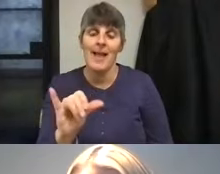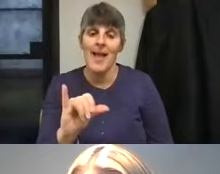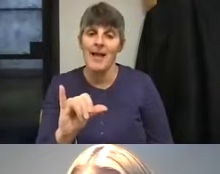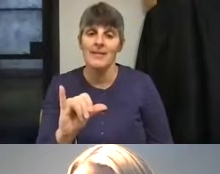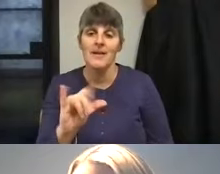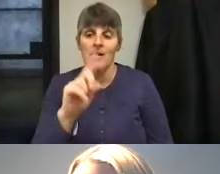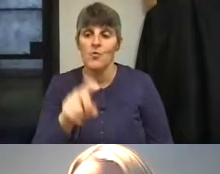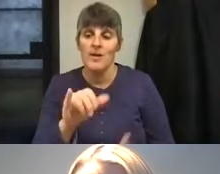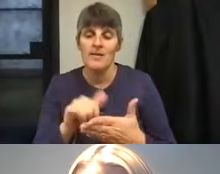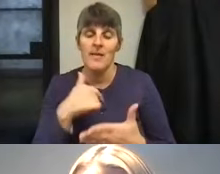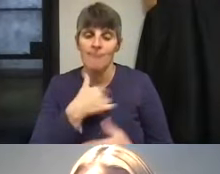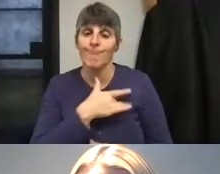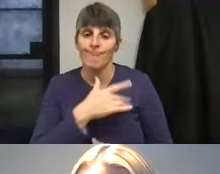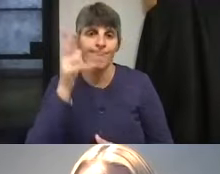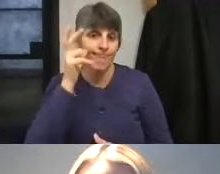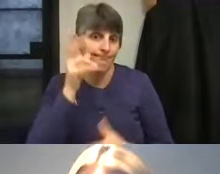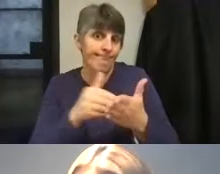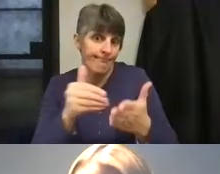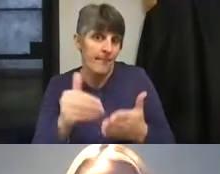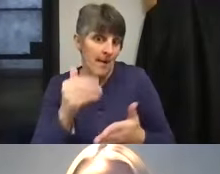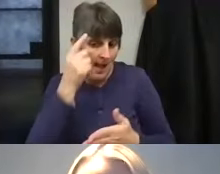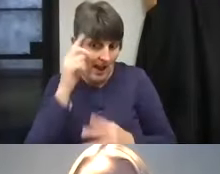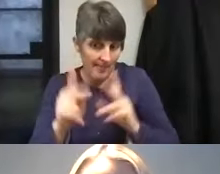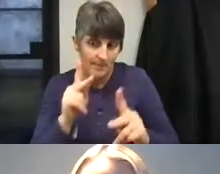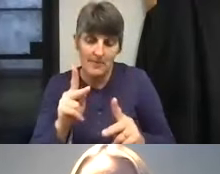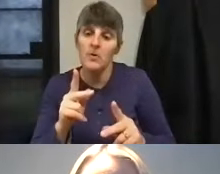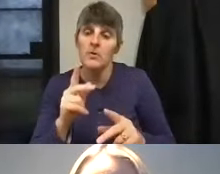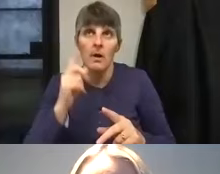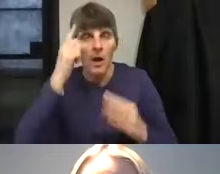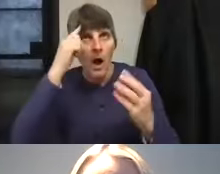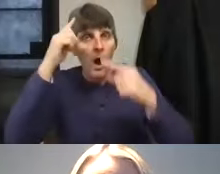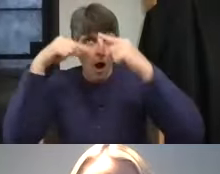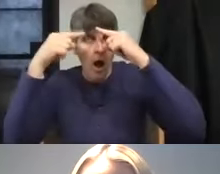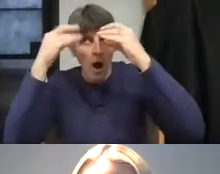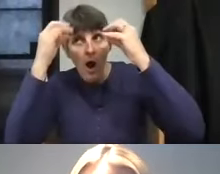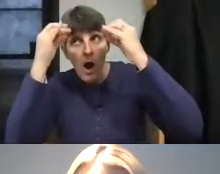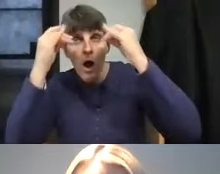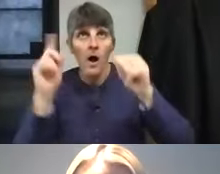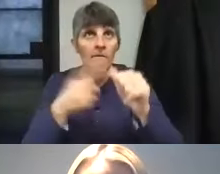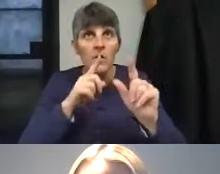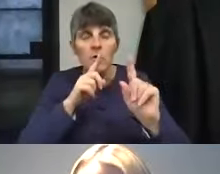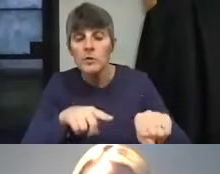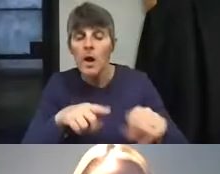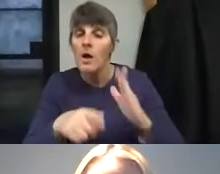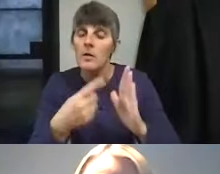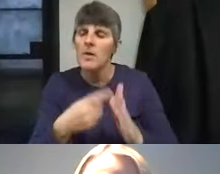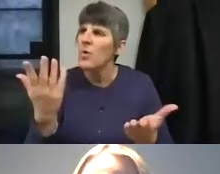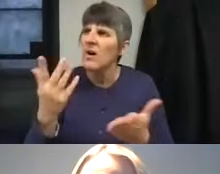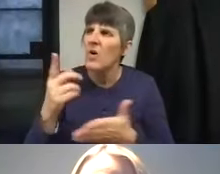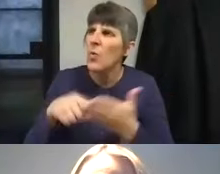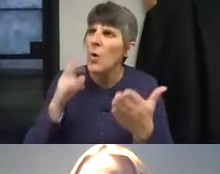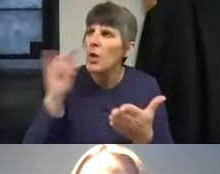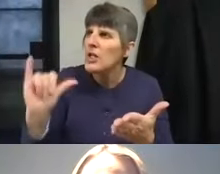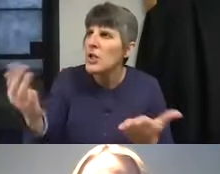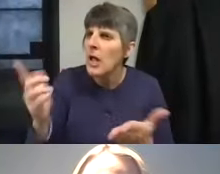a question that I get asked a lot. I think people's wheels start spinning, and their first response is sometimes, well, what's this going to look